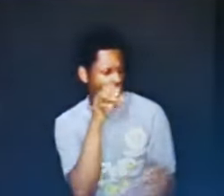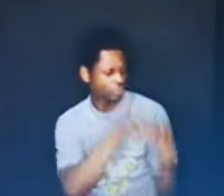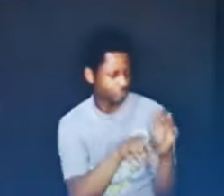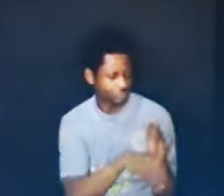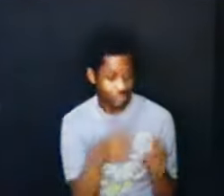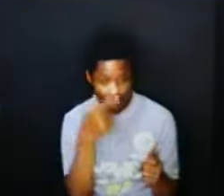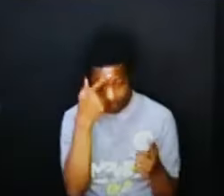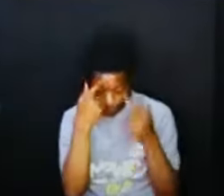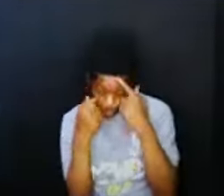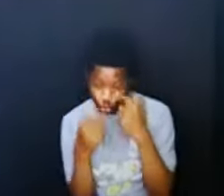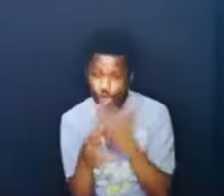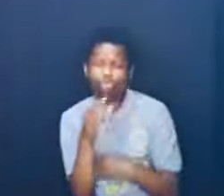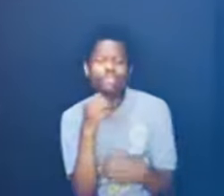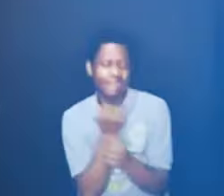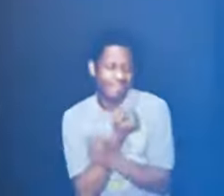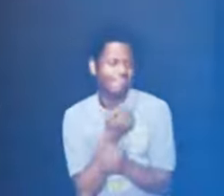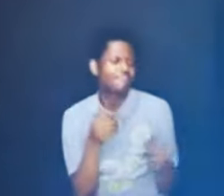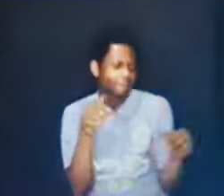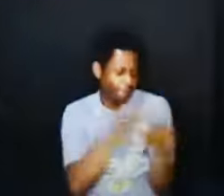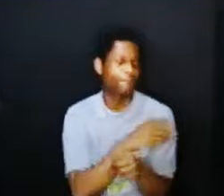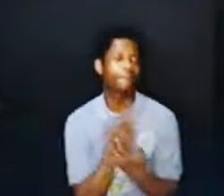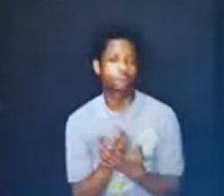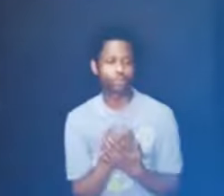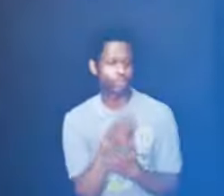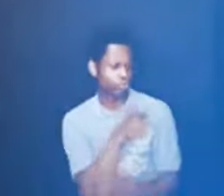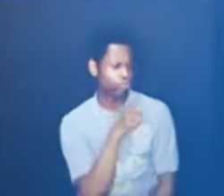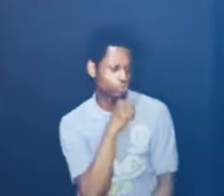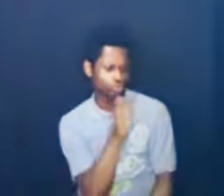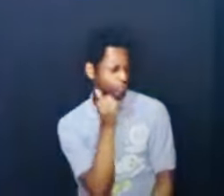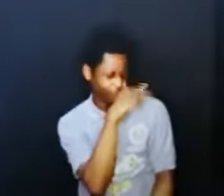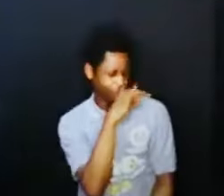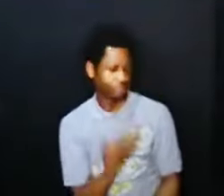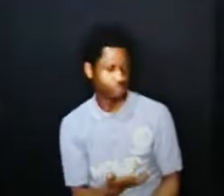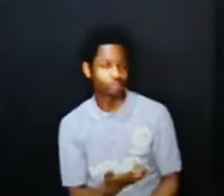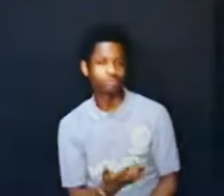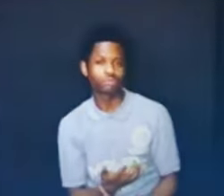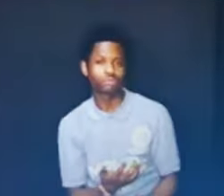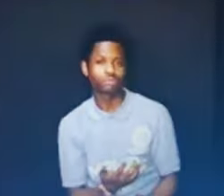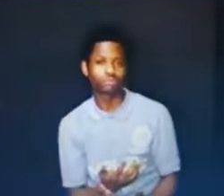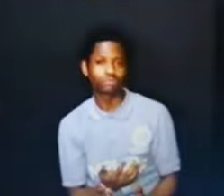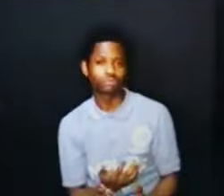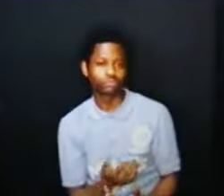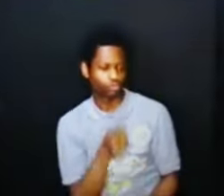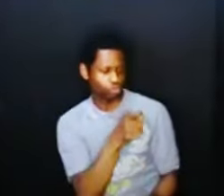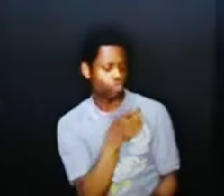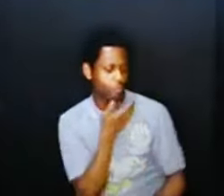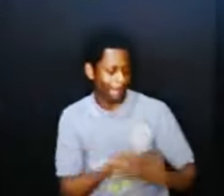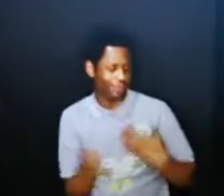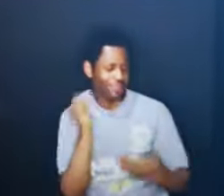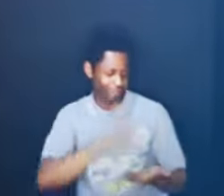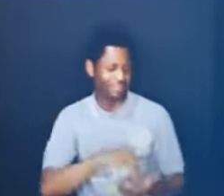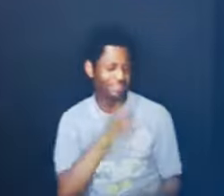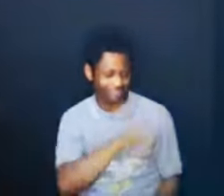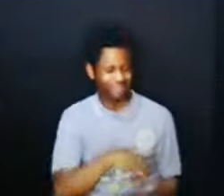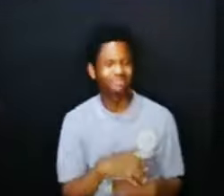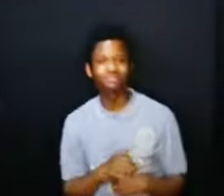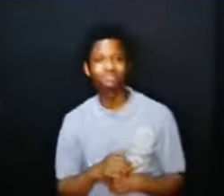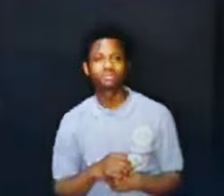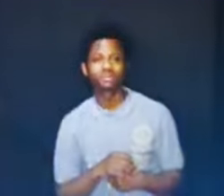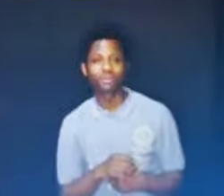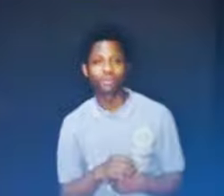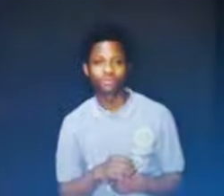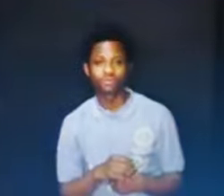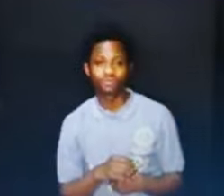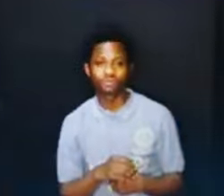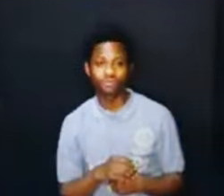Ah, I'm a woman. You are not a fool. You are born again. When we have